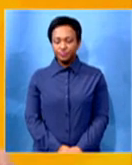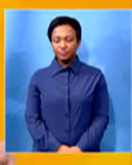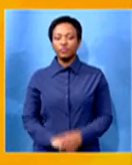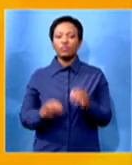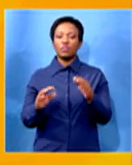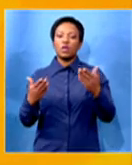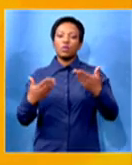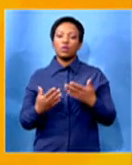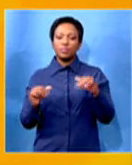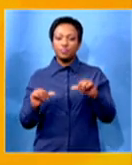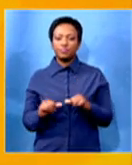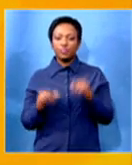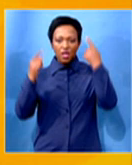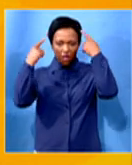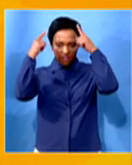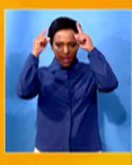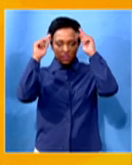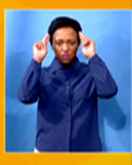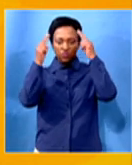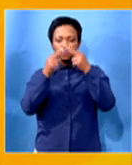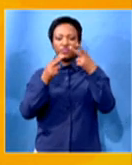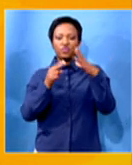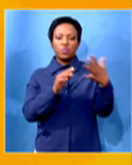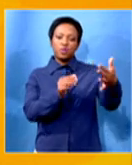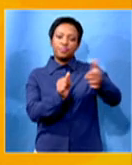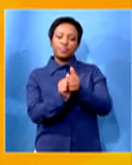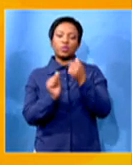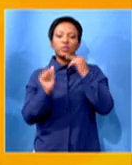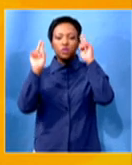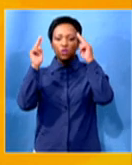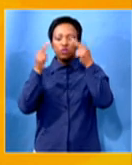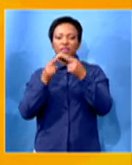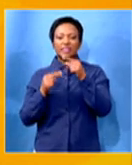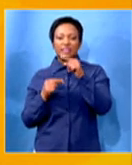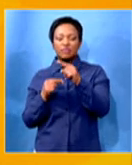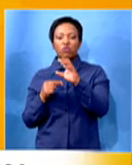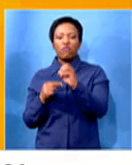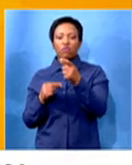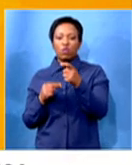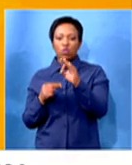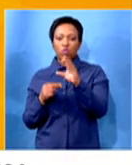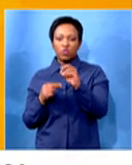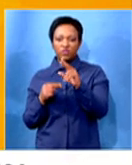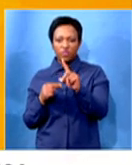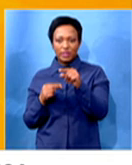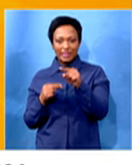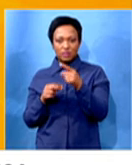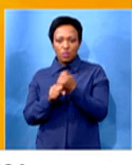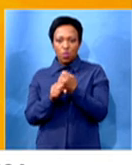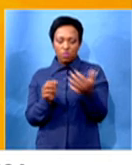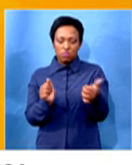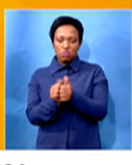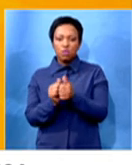Welcome back. So Wits University, in collaboration with the University of Oxford and the Oxford Jenner Institute, will roll out